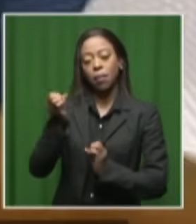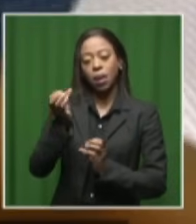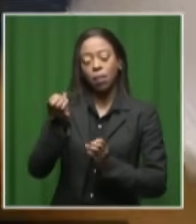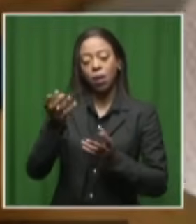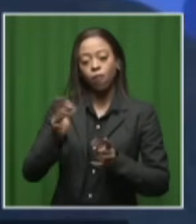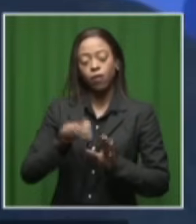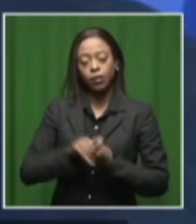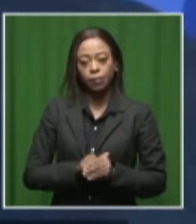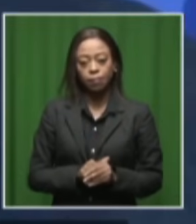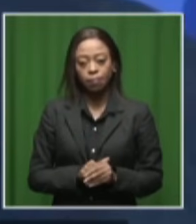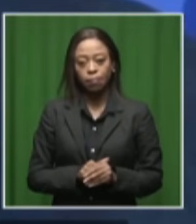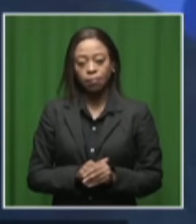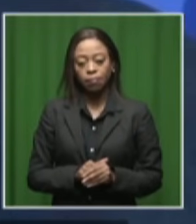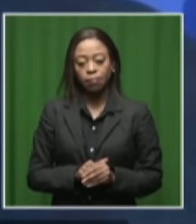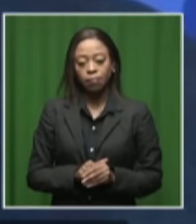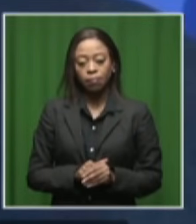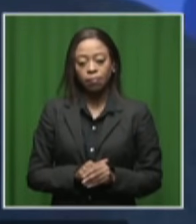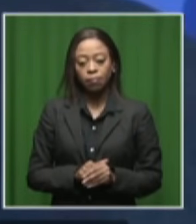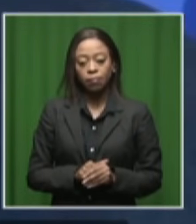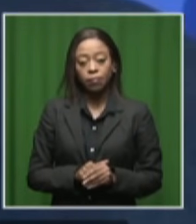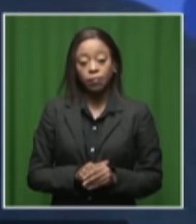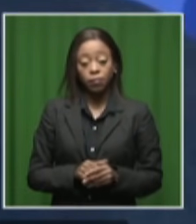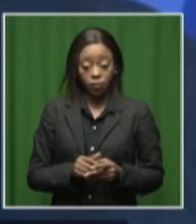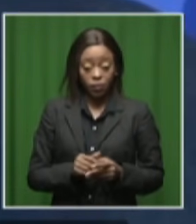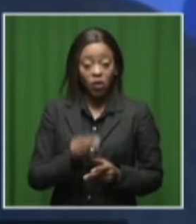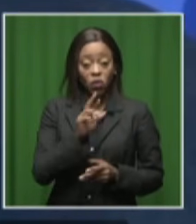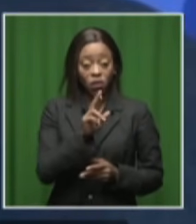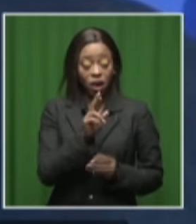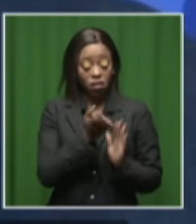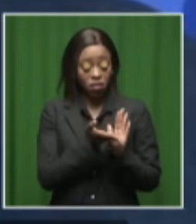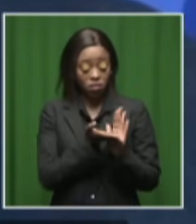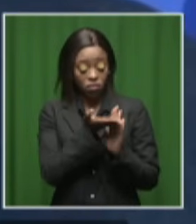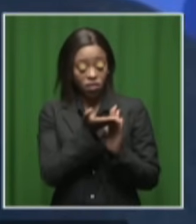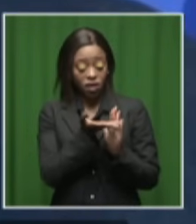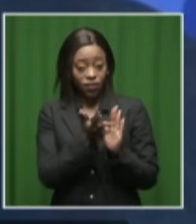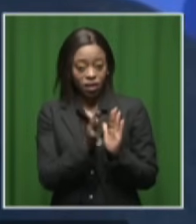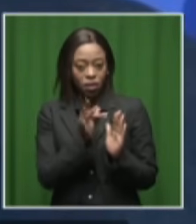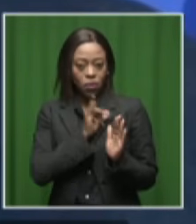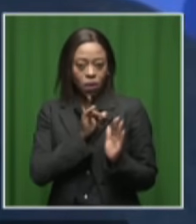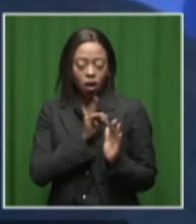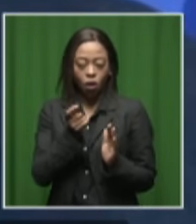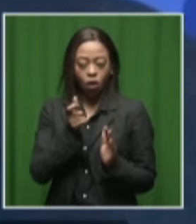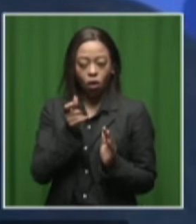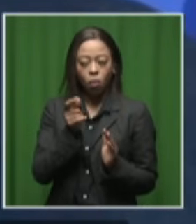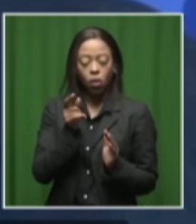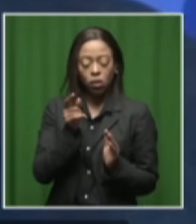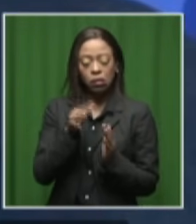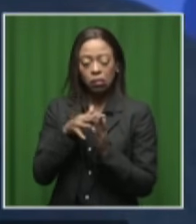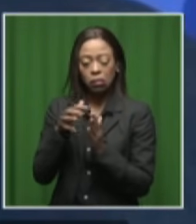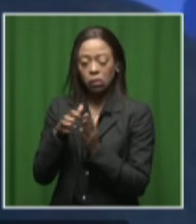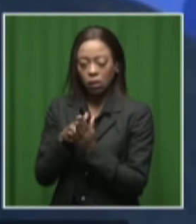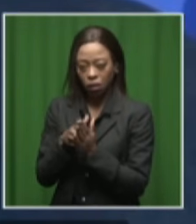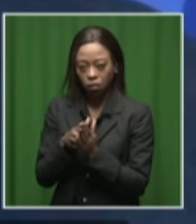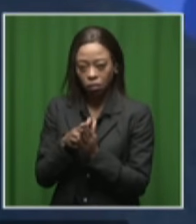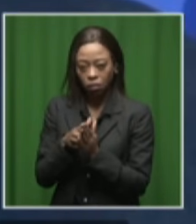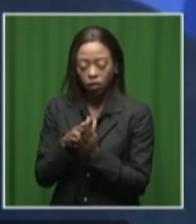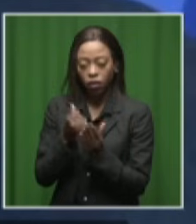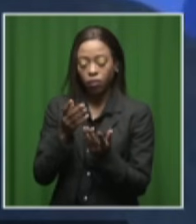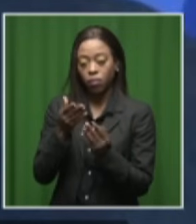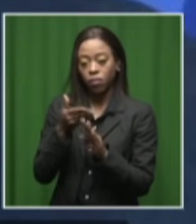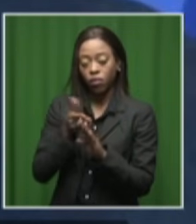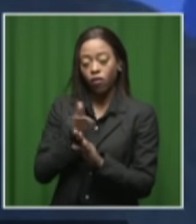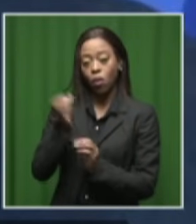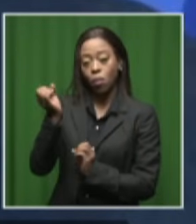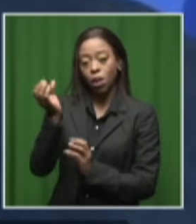I think given the rand's reaction, as we've seen that it was almost 0.5% weaker before the